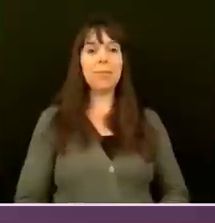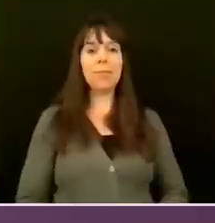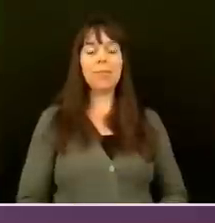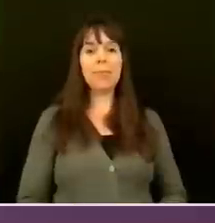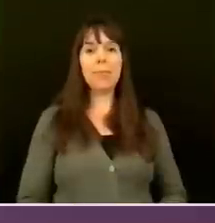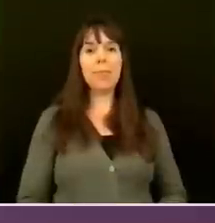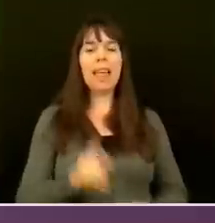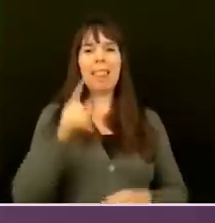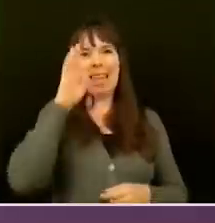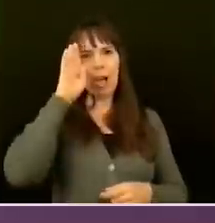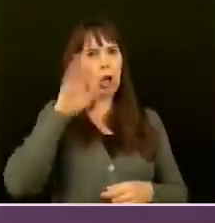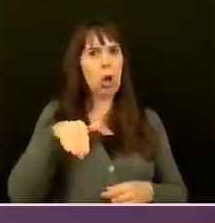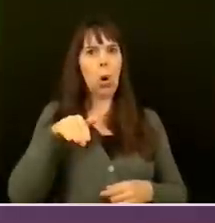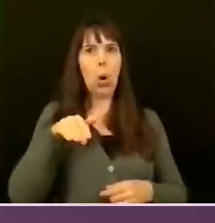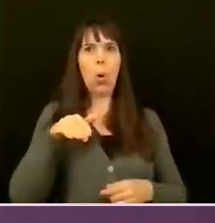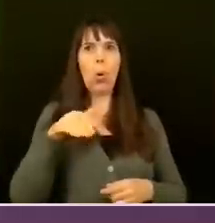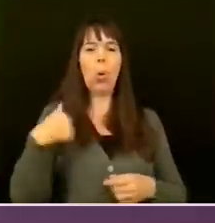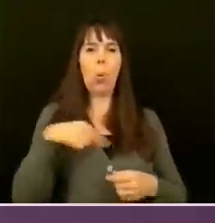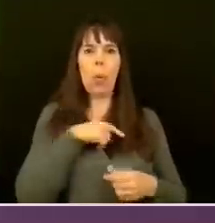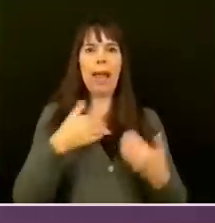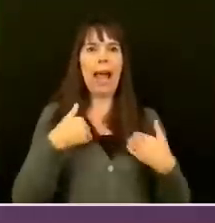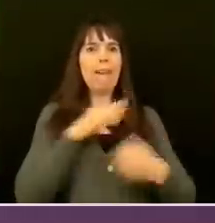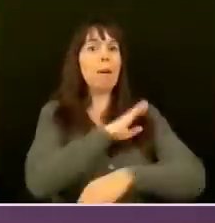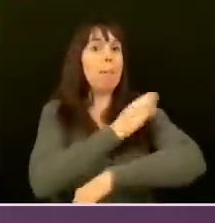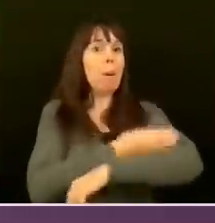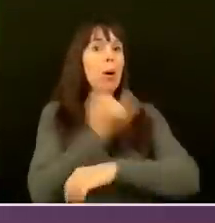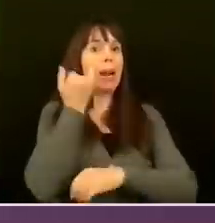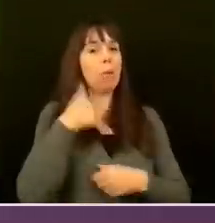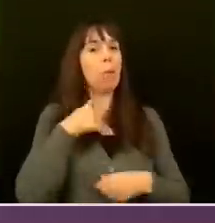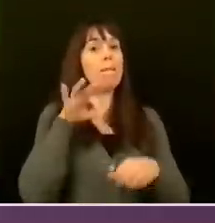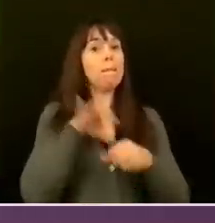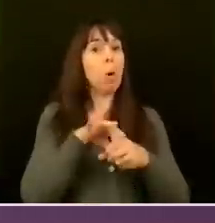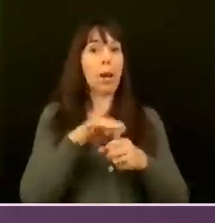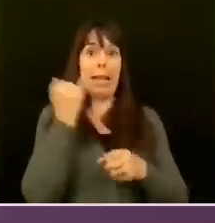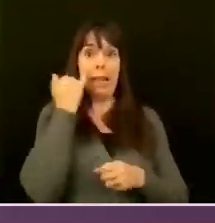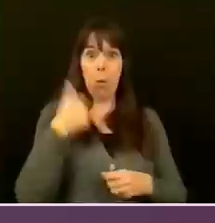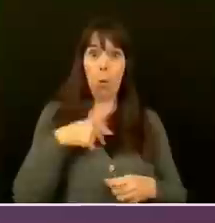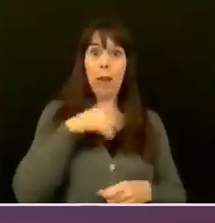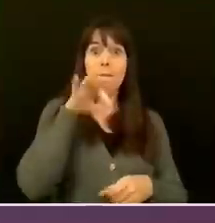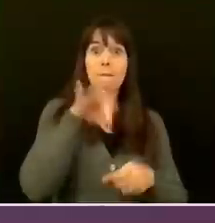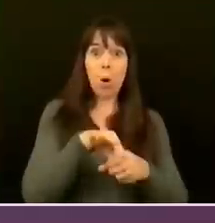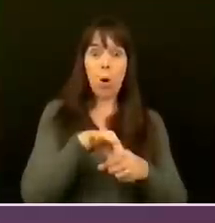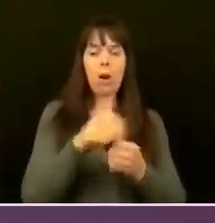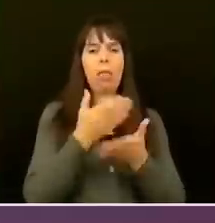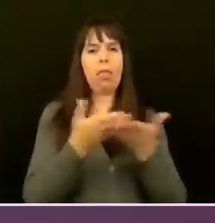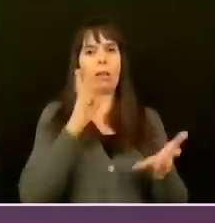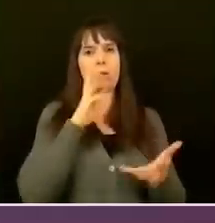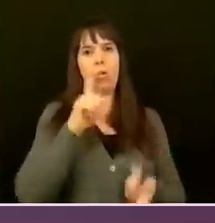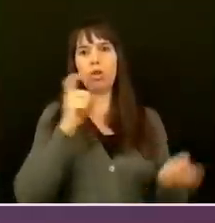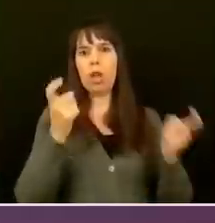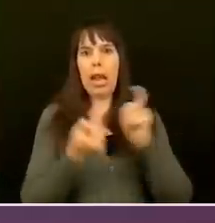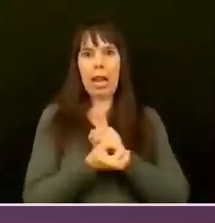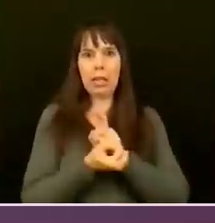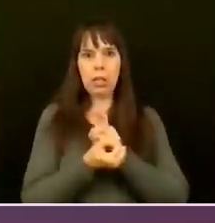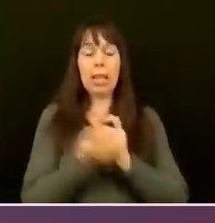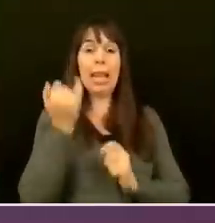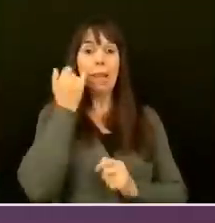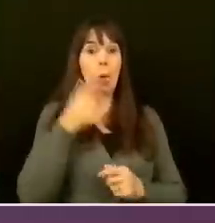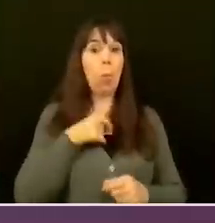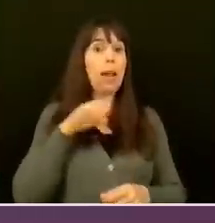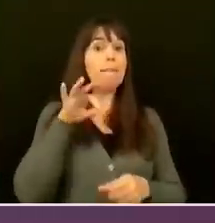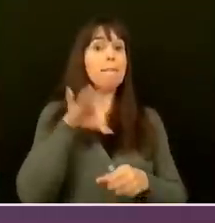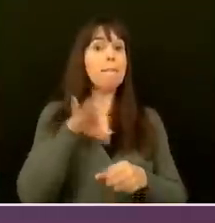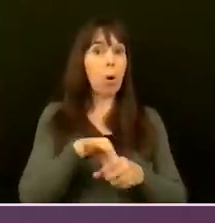They know our power when we vote. When we vote, things change. When we vote,